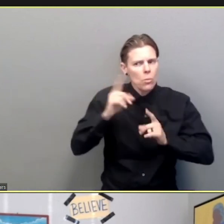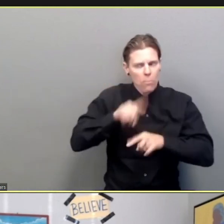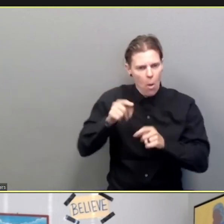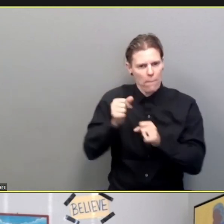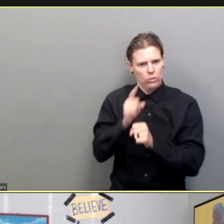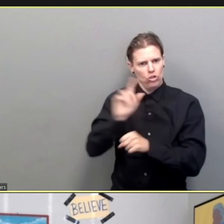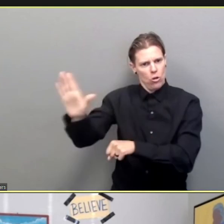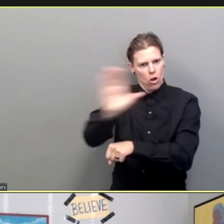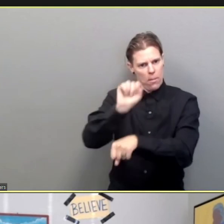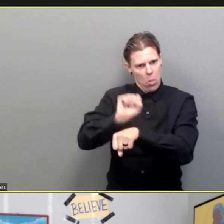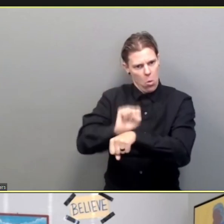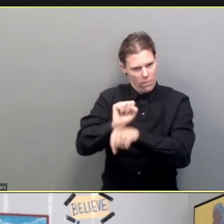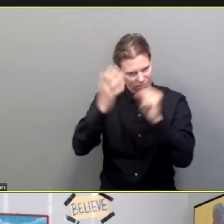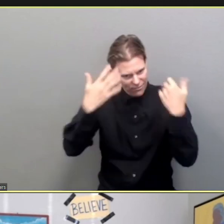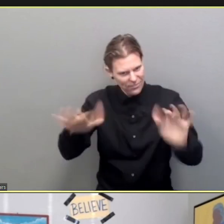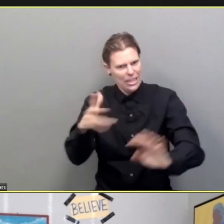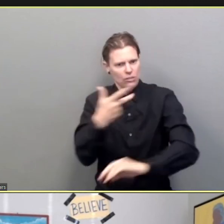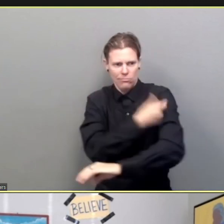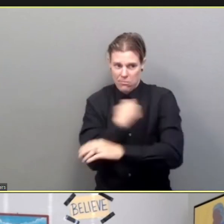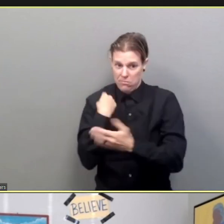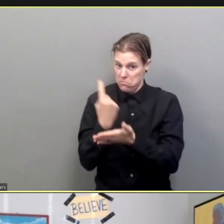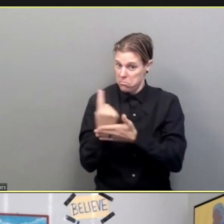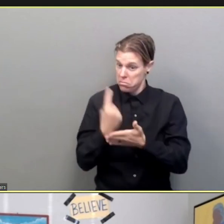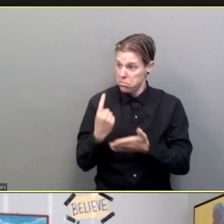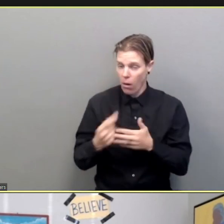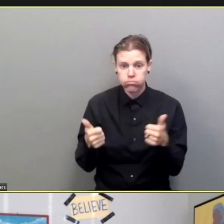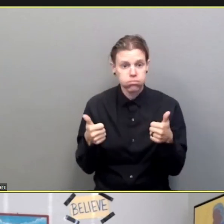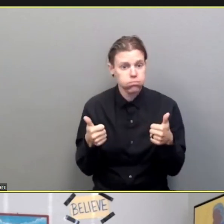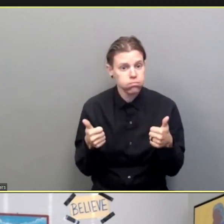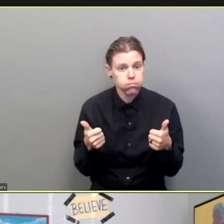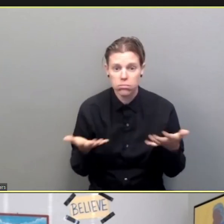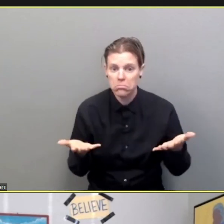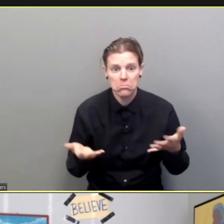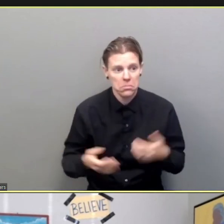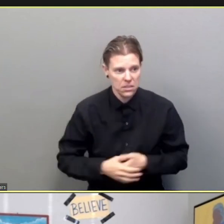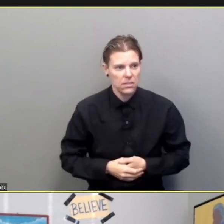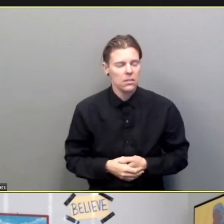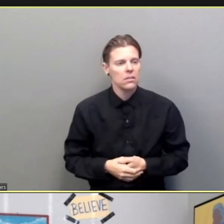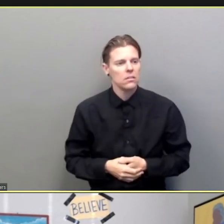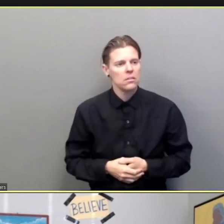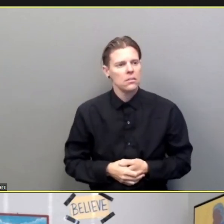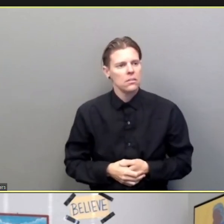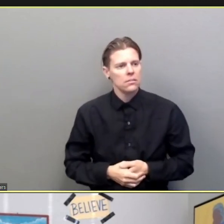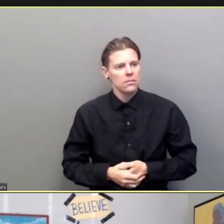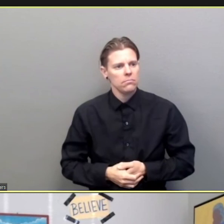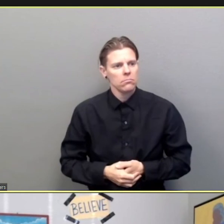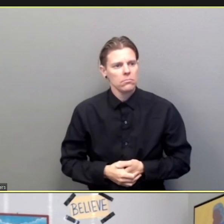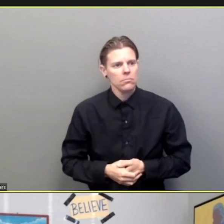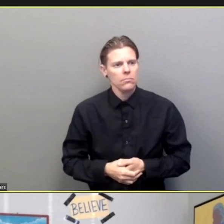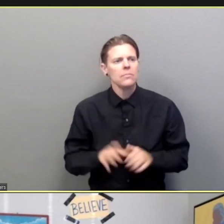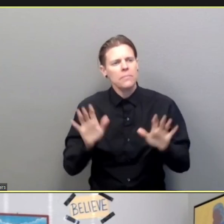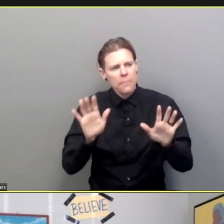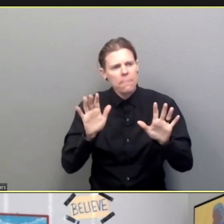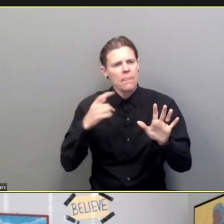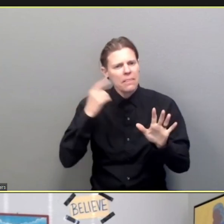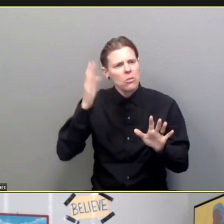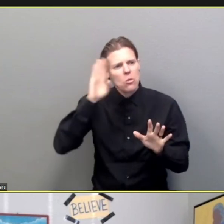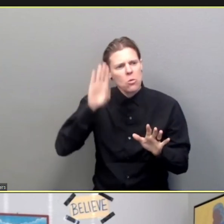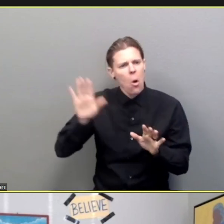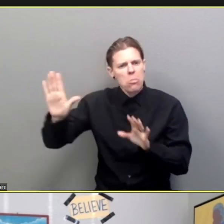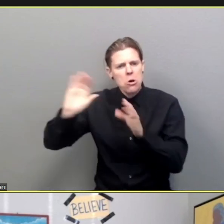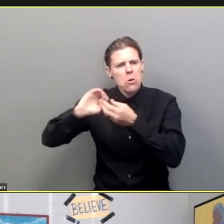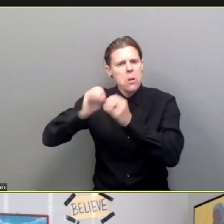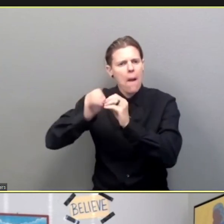September. We know that I think it's about almost, these are going to be rounded numbers, but pretty accurate. 90%